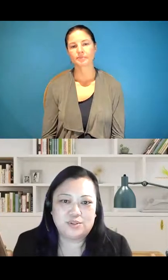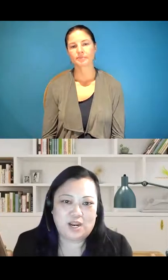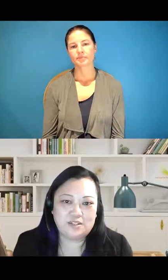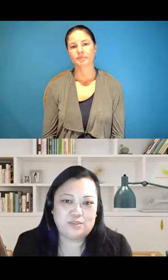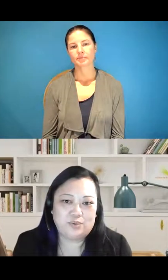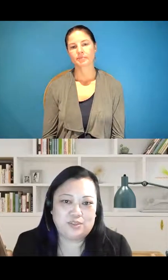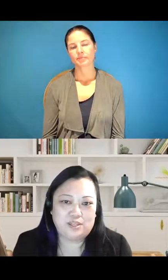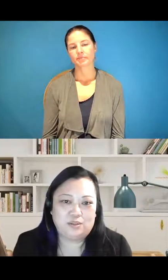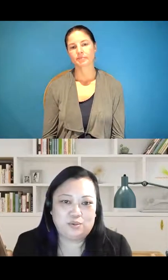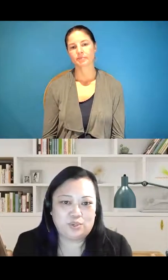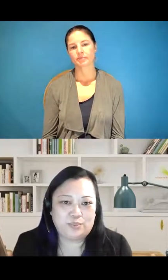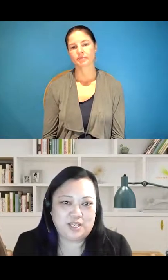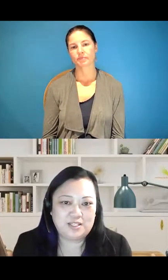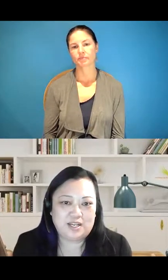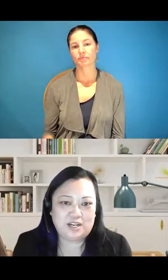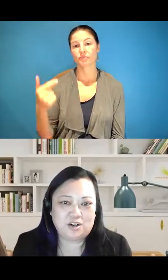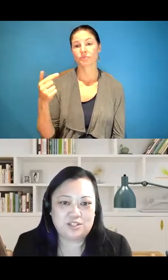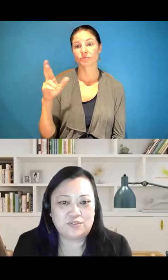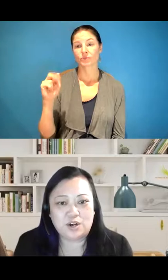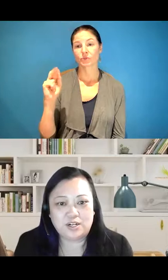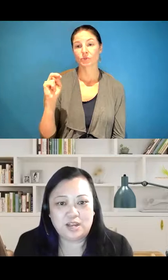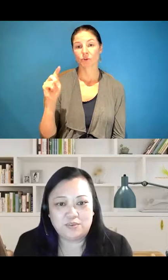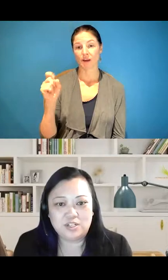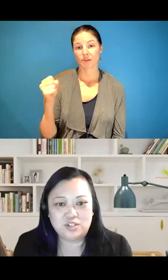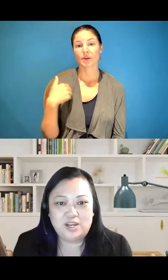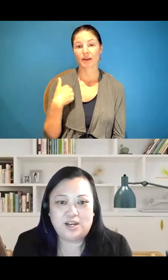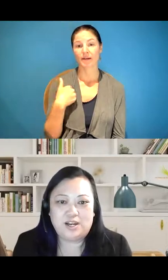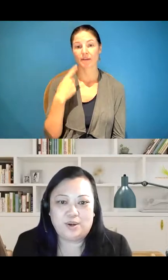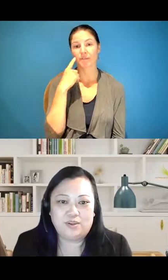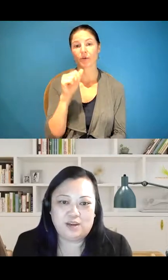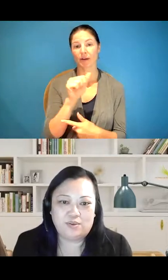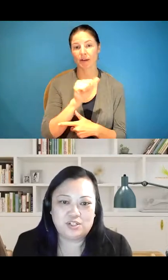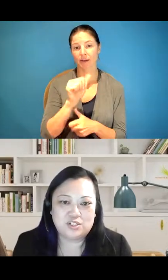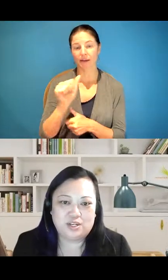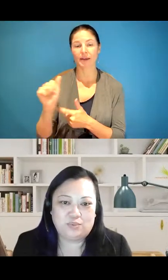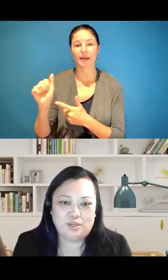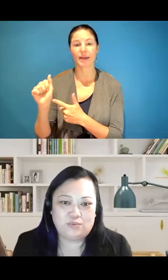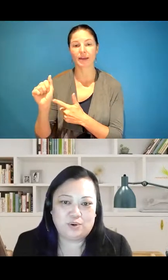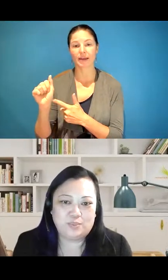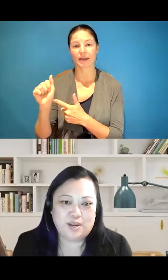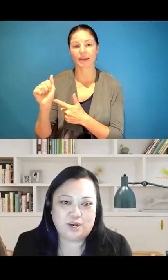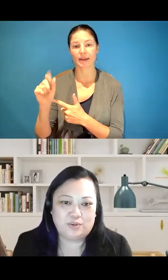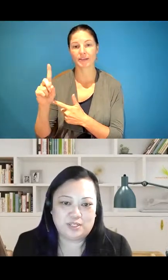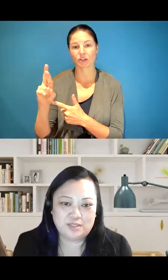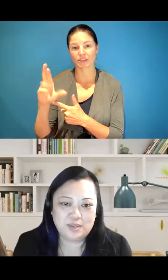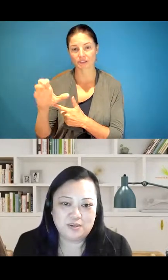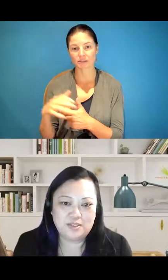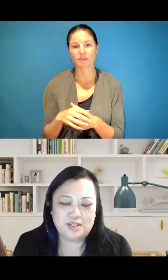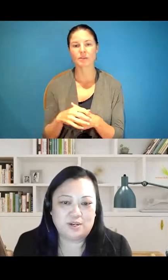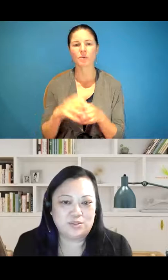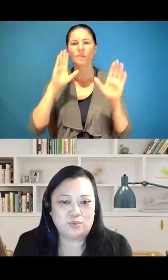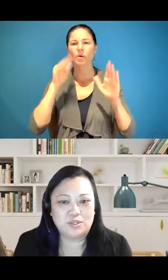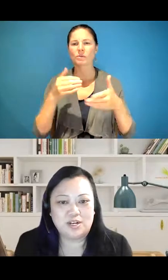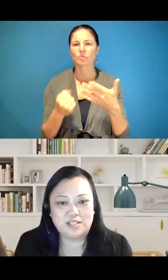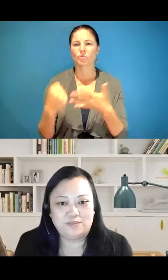There's also grants to both the local AAAs and ADRCs for targeted outreach. All the outreach will be informed by priority zip codes,